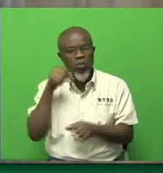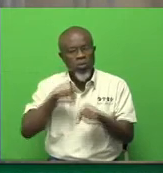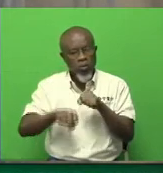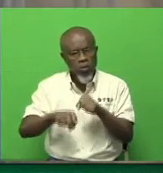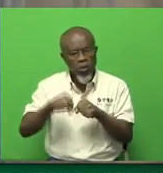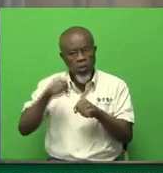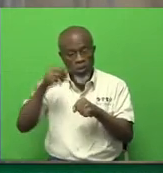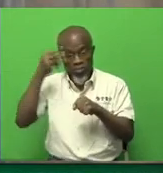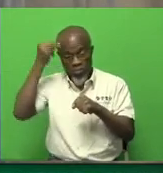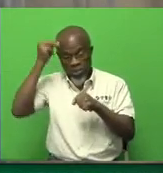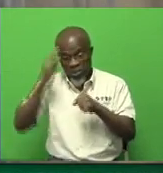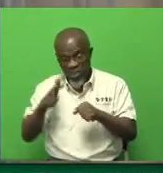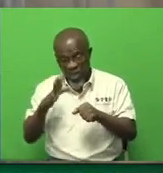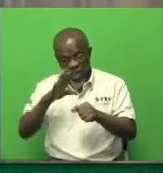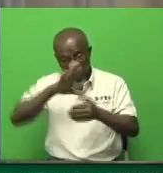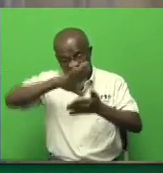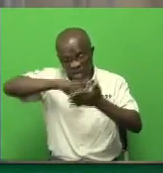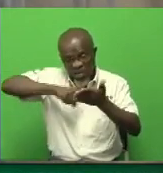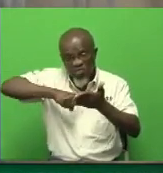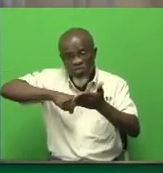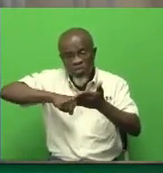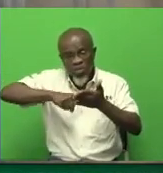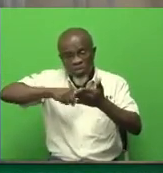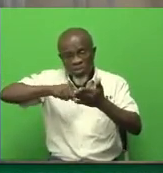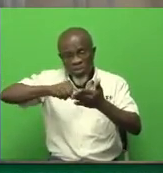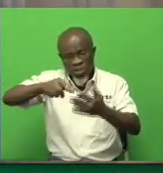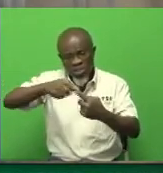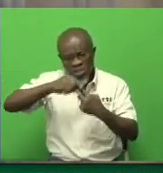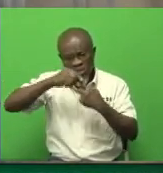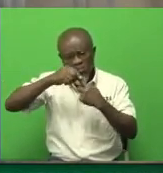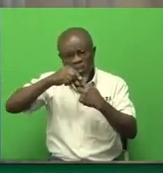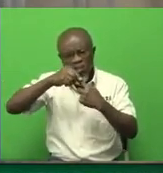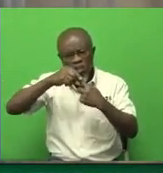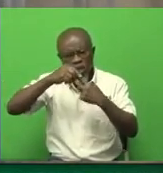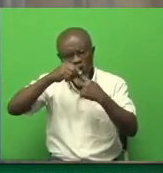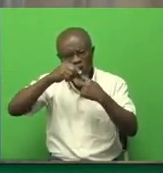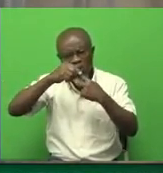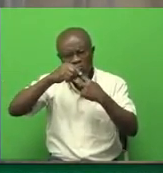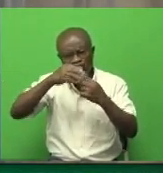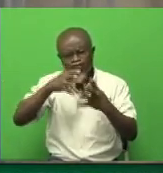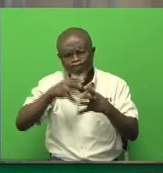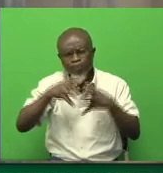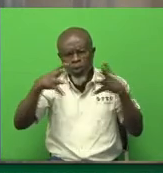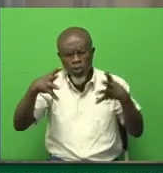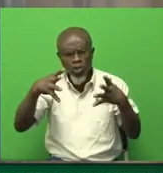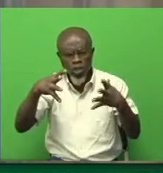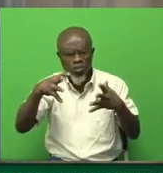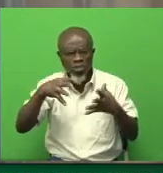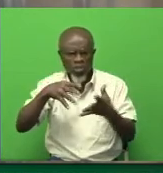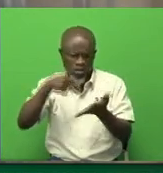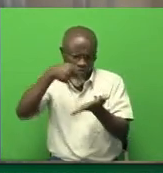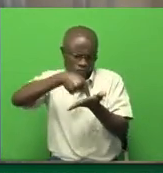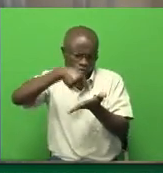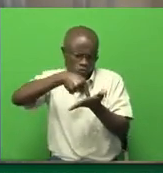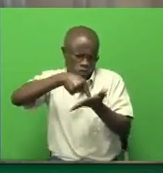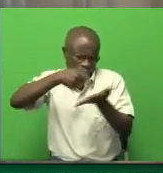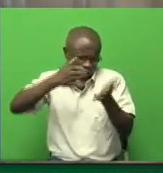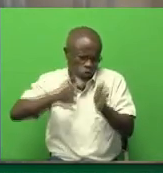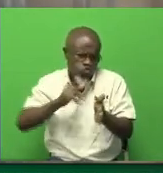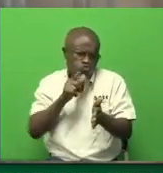removed the special majority and that has become a modus operandi of the